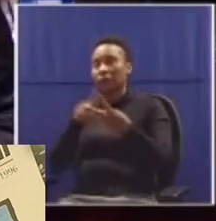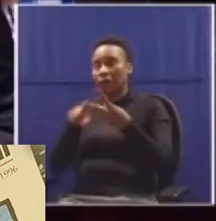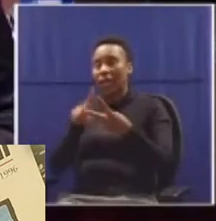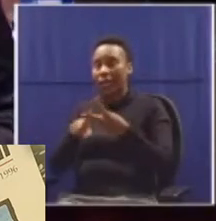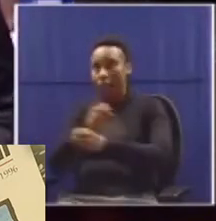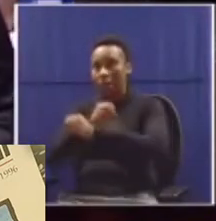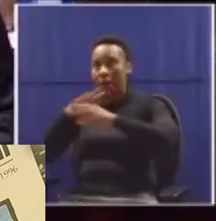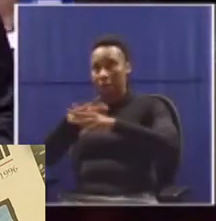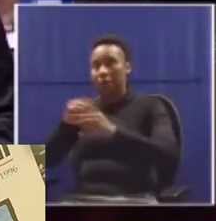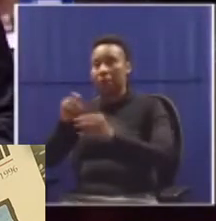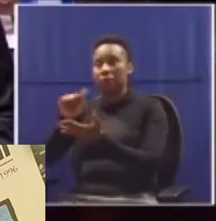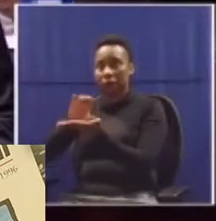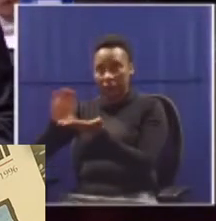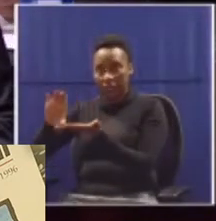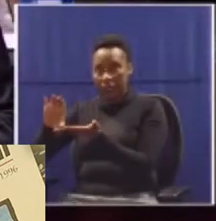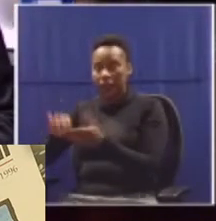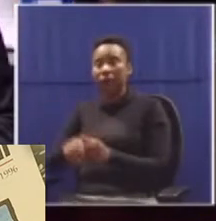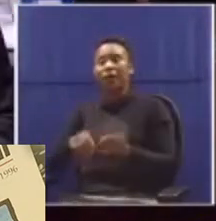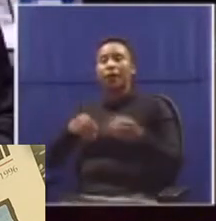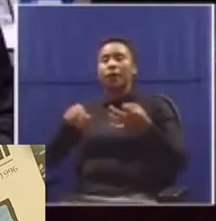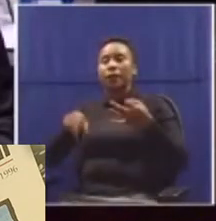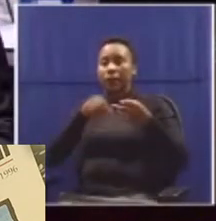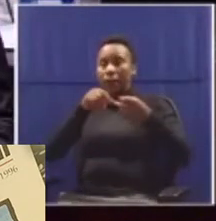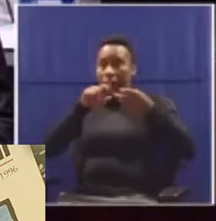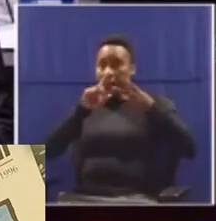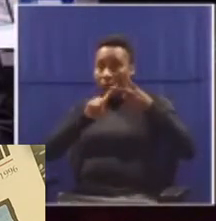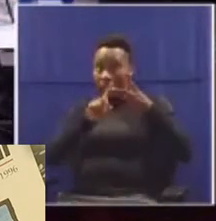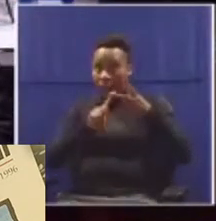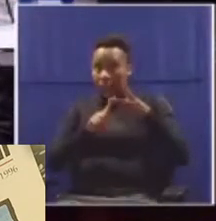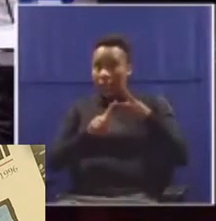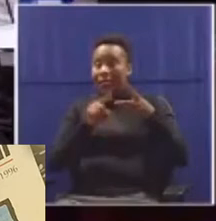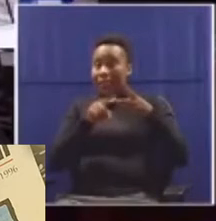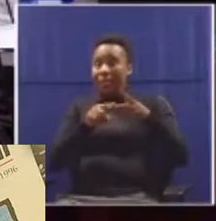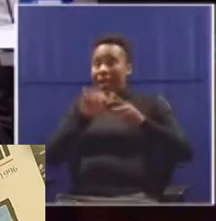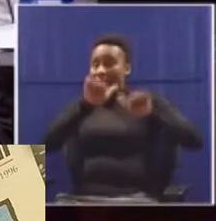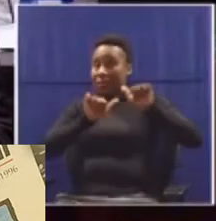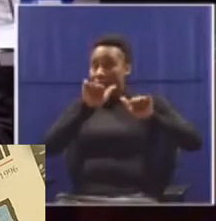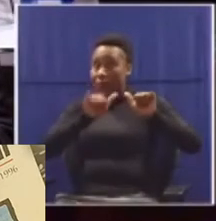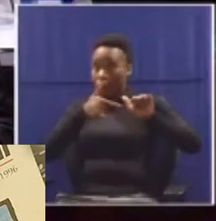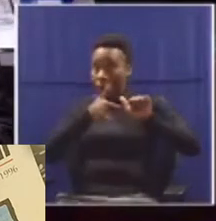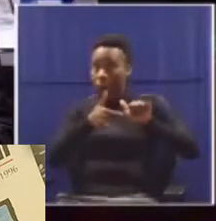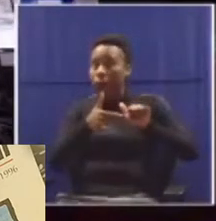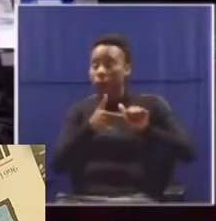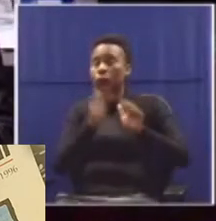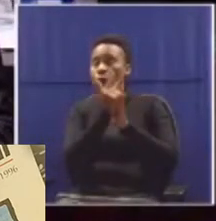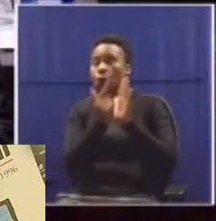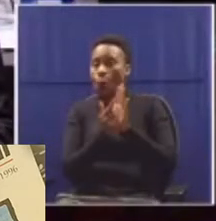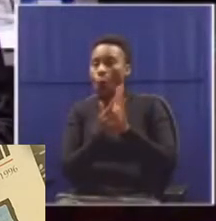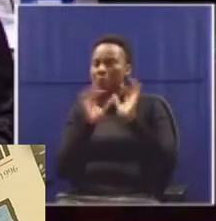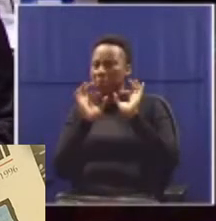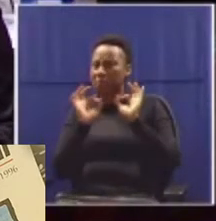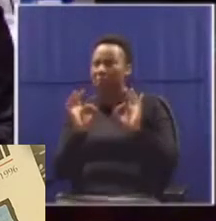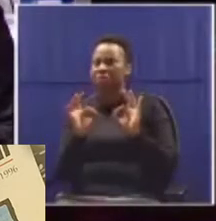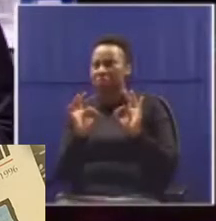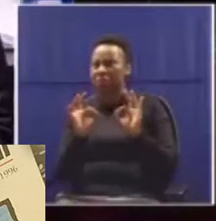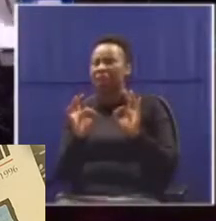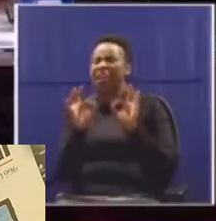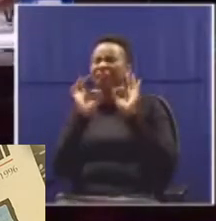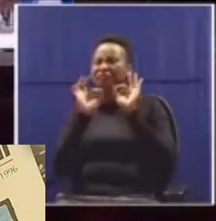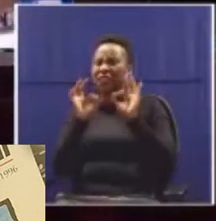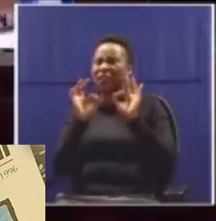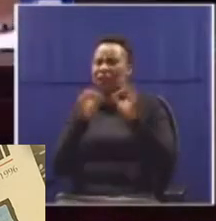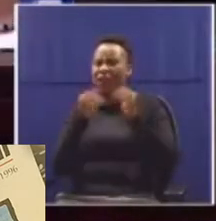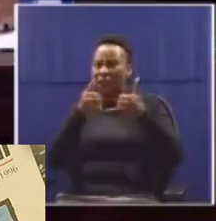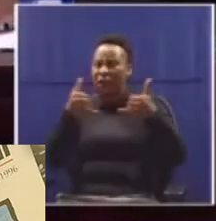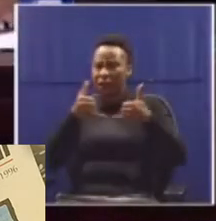and this is the more difficult part relates to assessment of the spirit of the law effectiveness Effectiveness measures